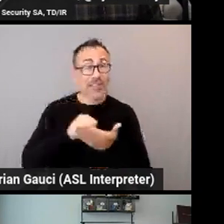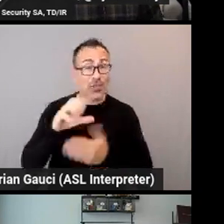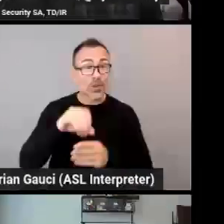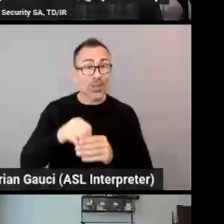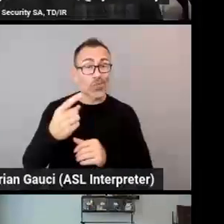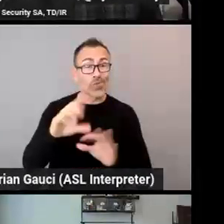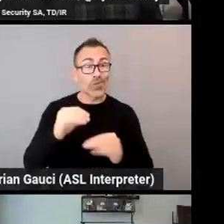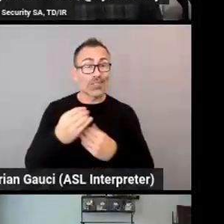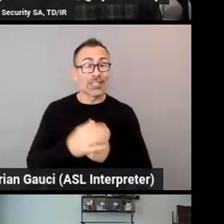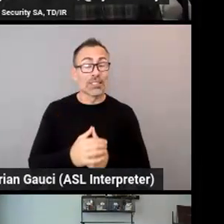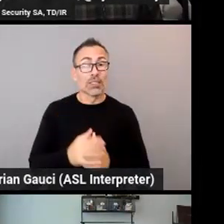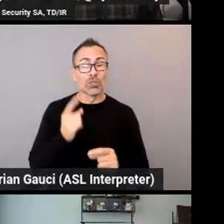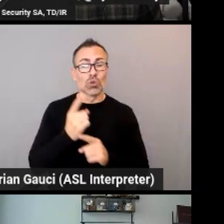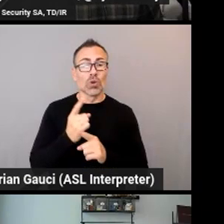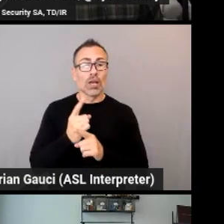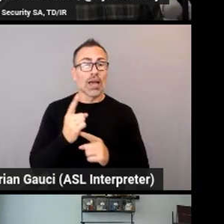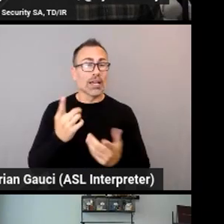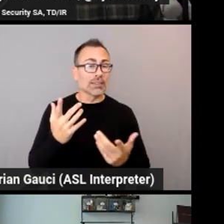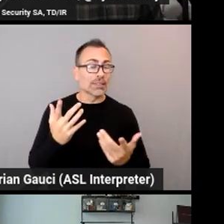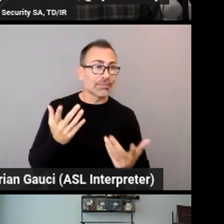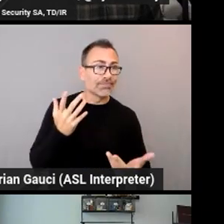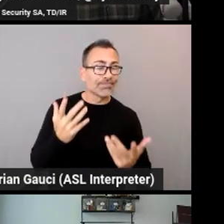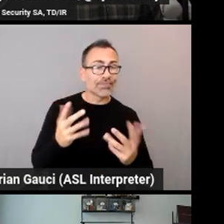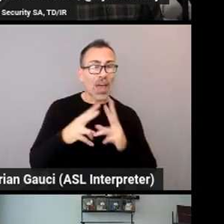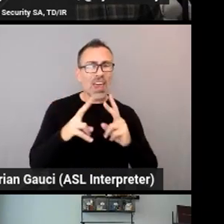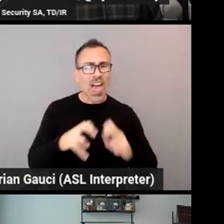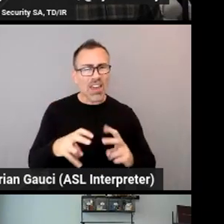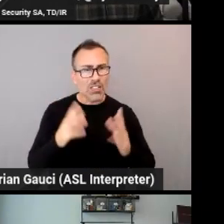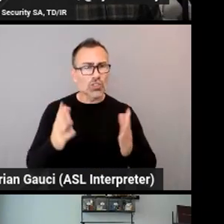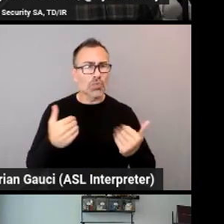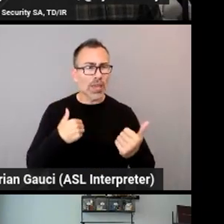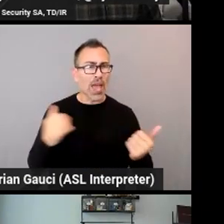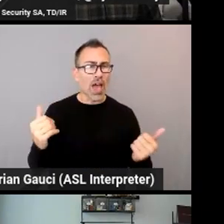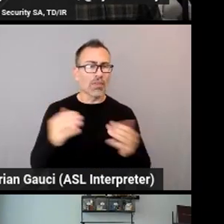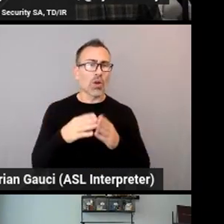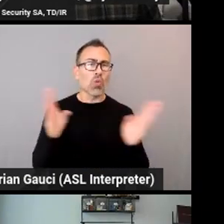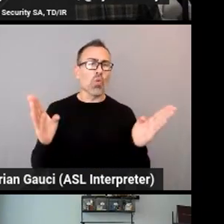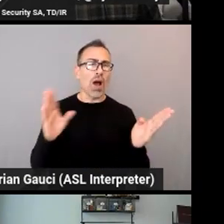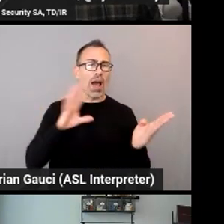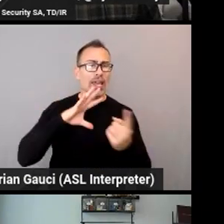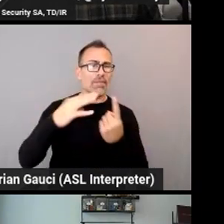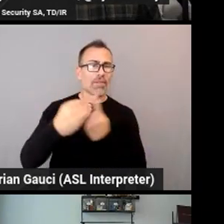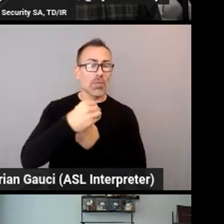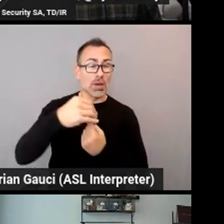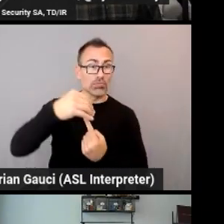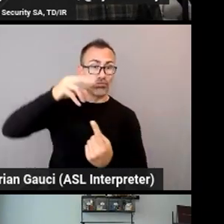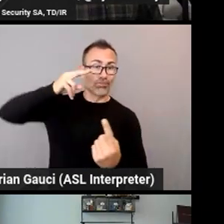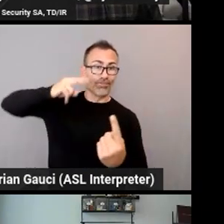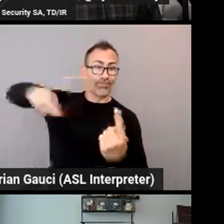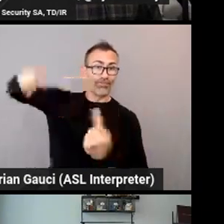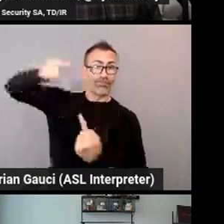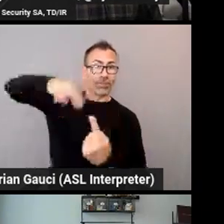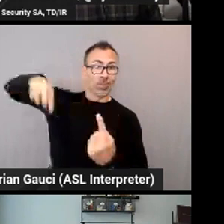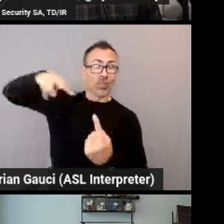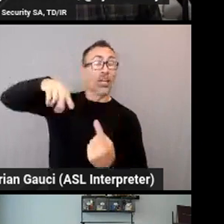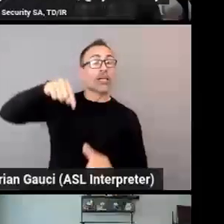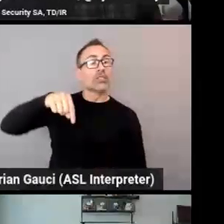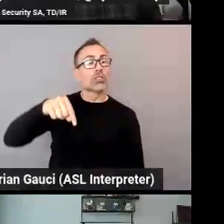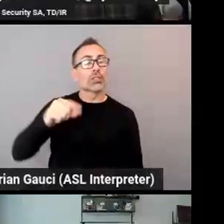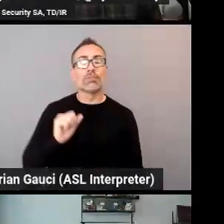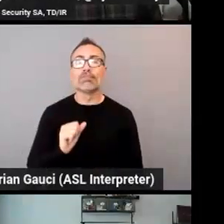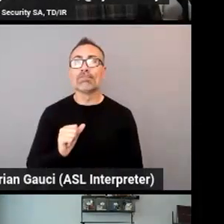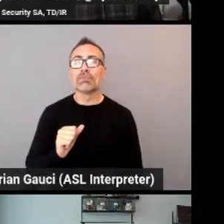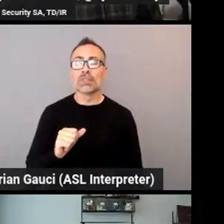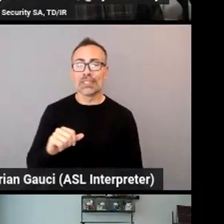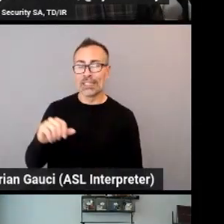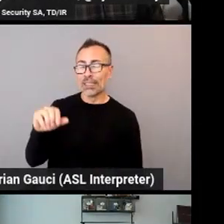As a security analyst, you might have a wide environment that you need to look around for. So the detective team thought about that, right?